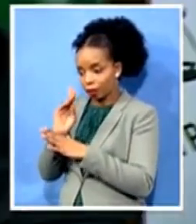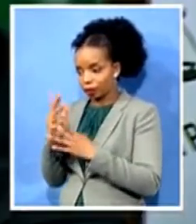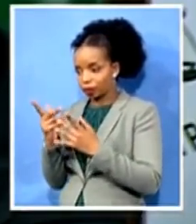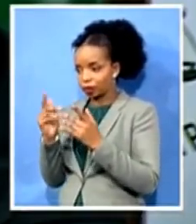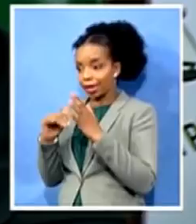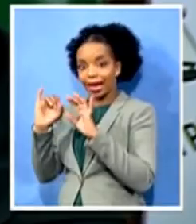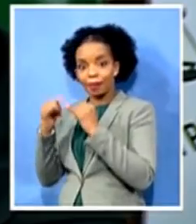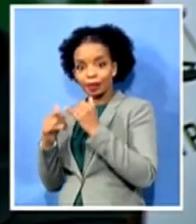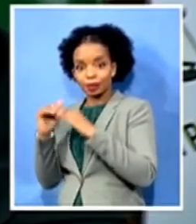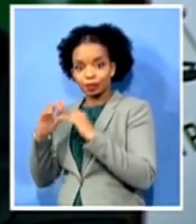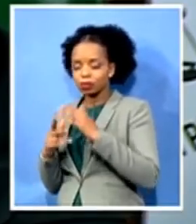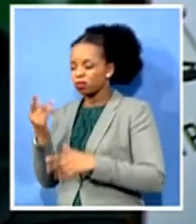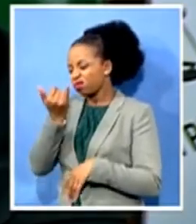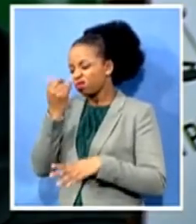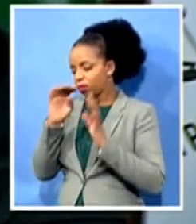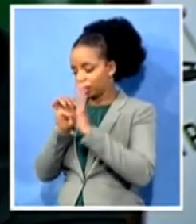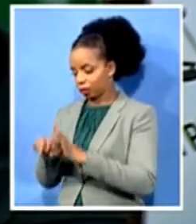a contract or a job.